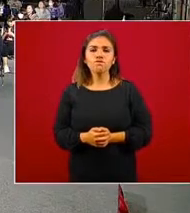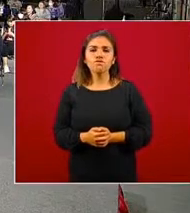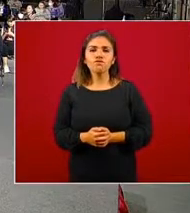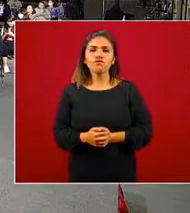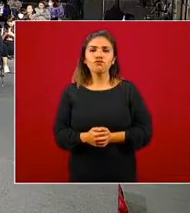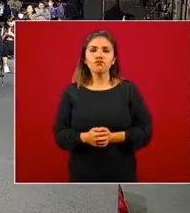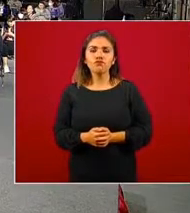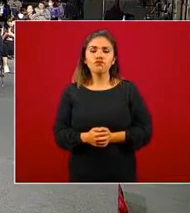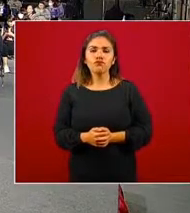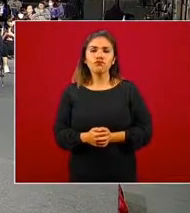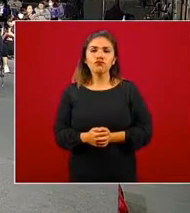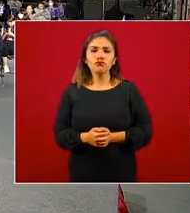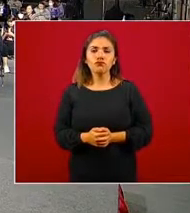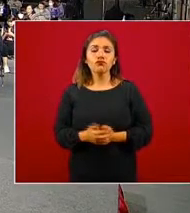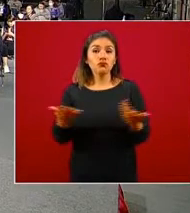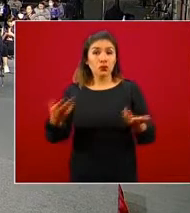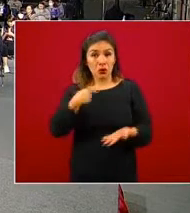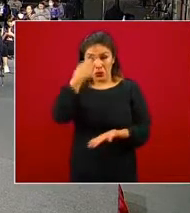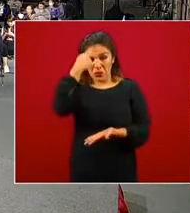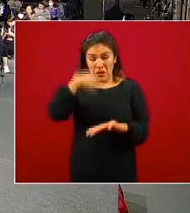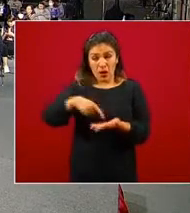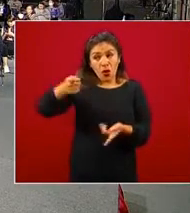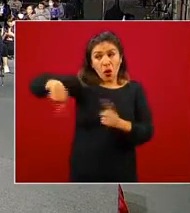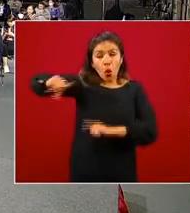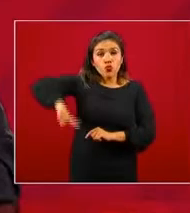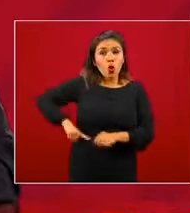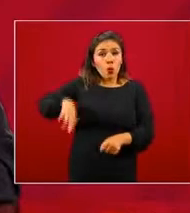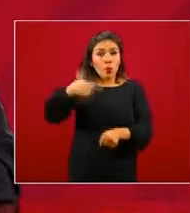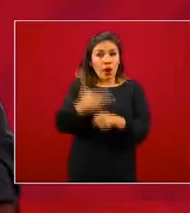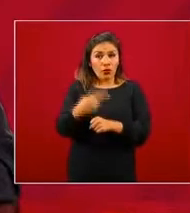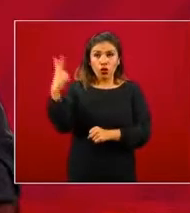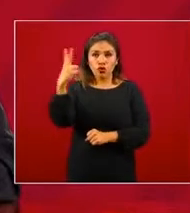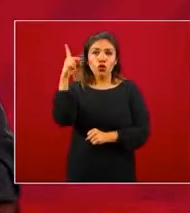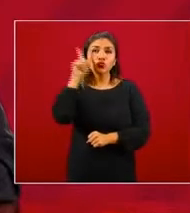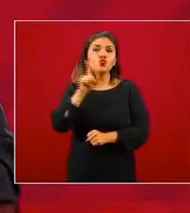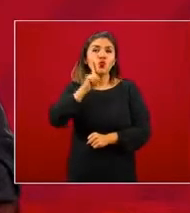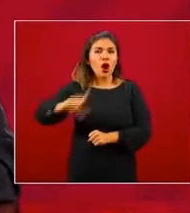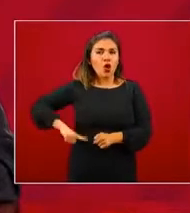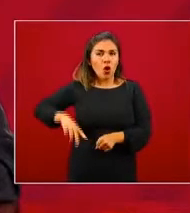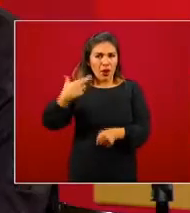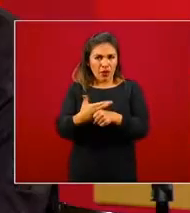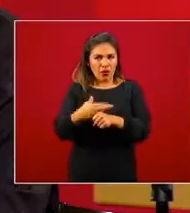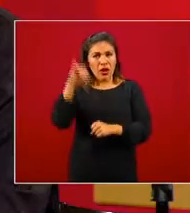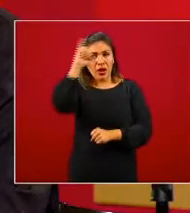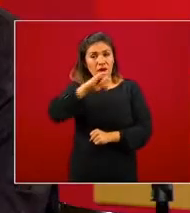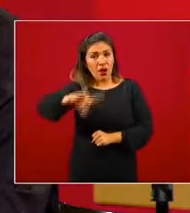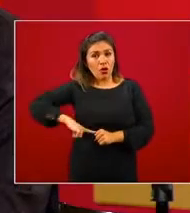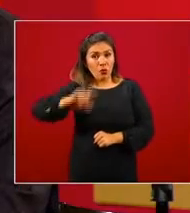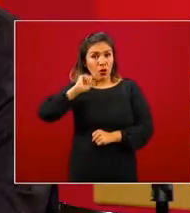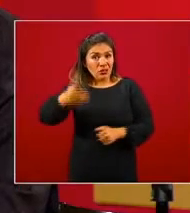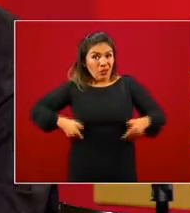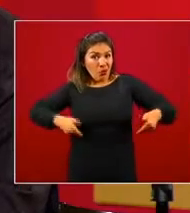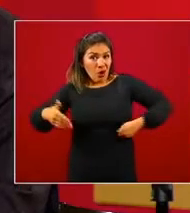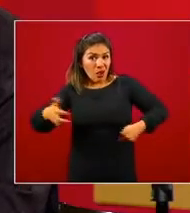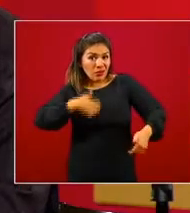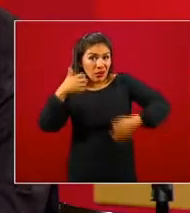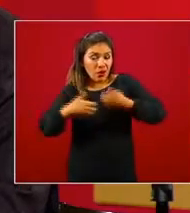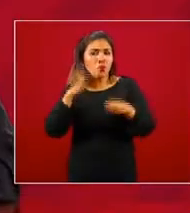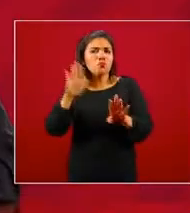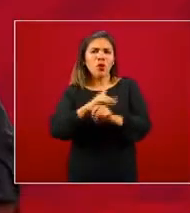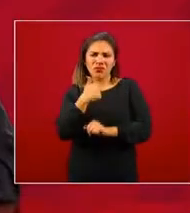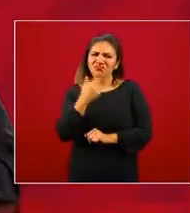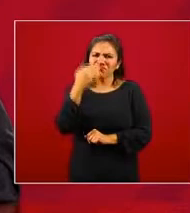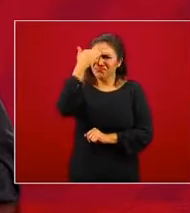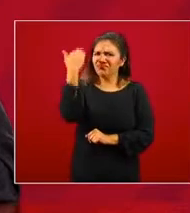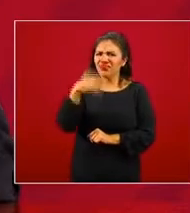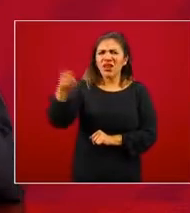That's what I'm getting at. Exactly. I don't think that the governors and our two madame governors are